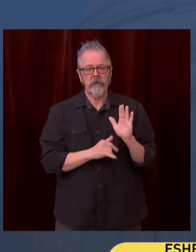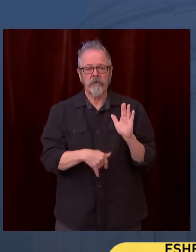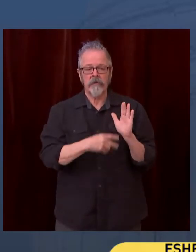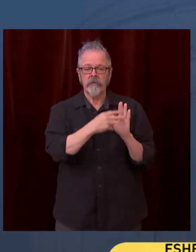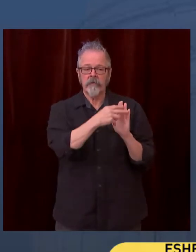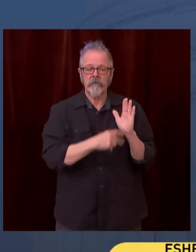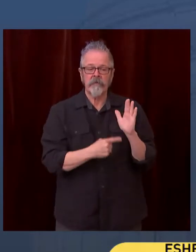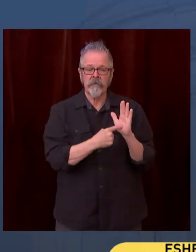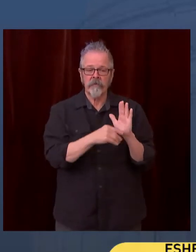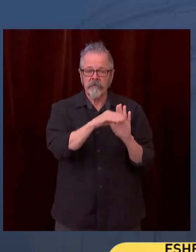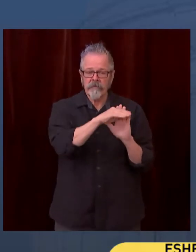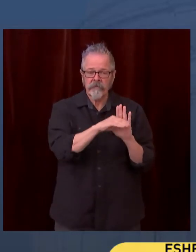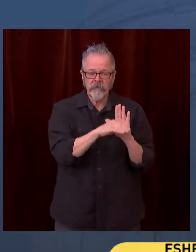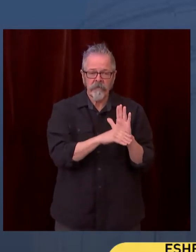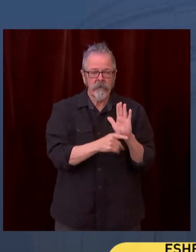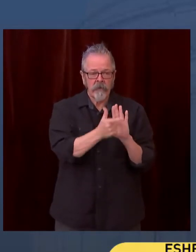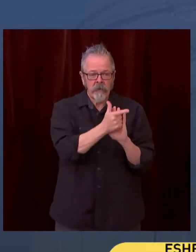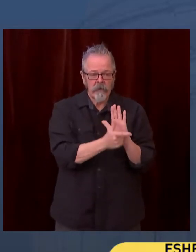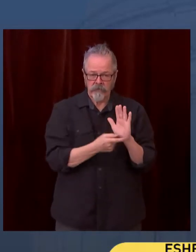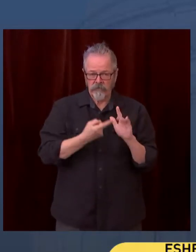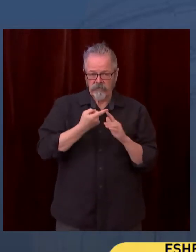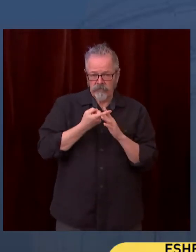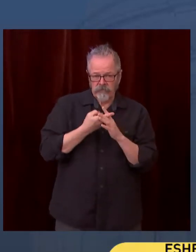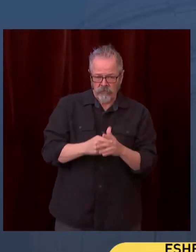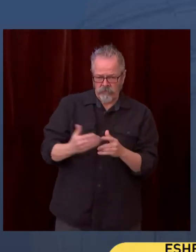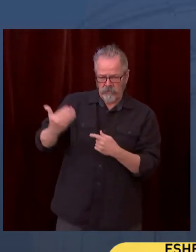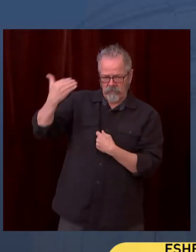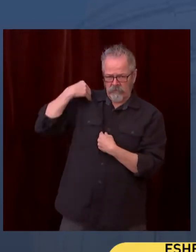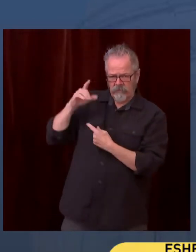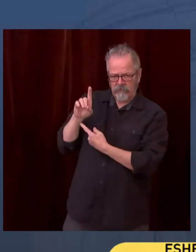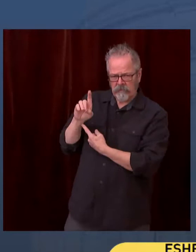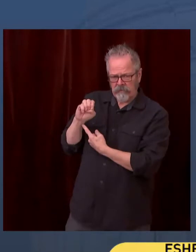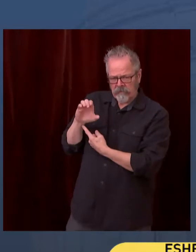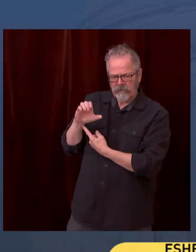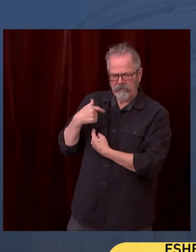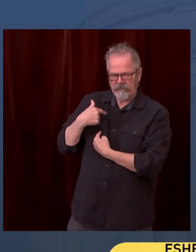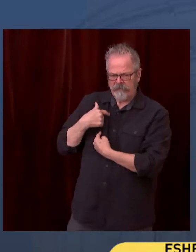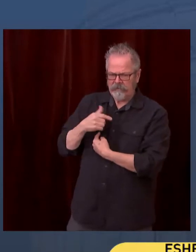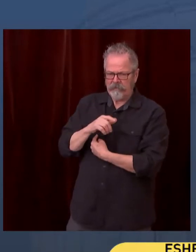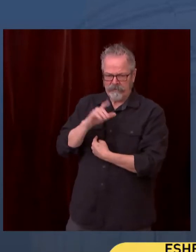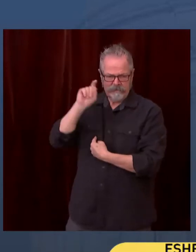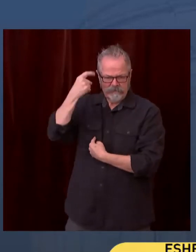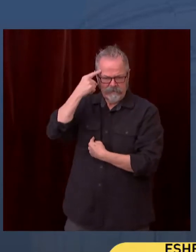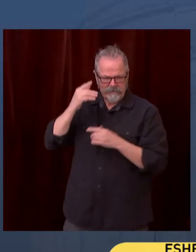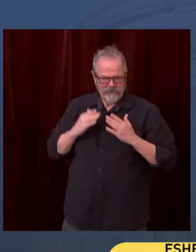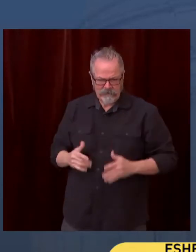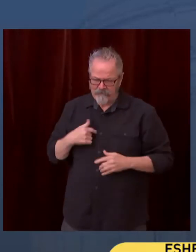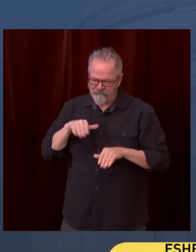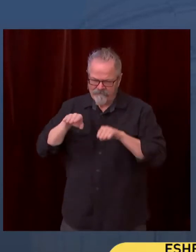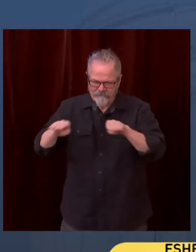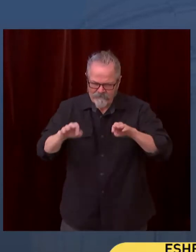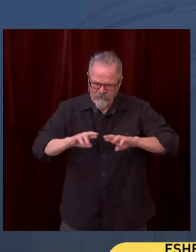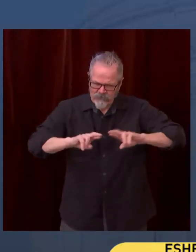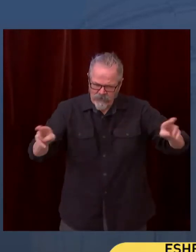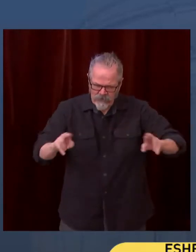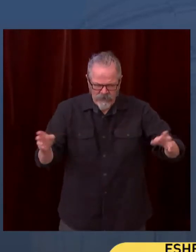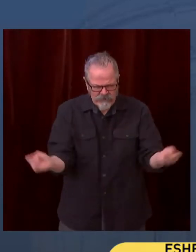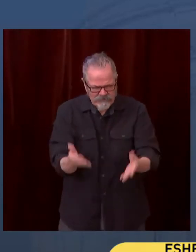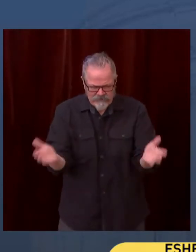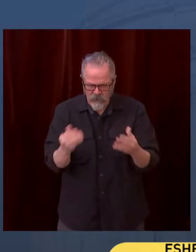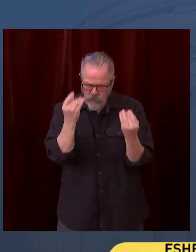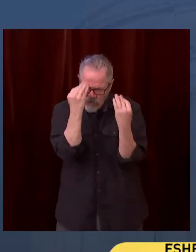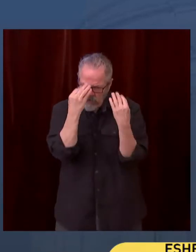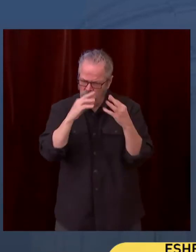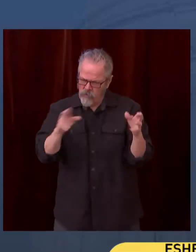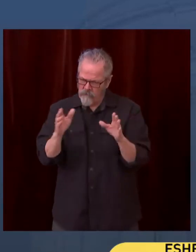on COVID relief legislation, which they have done with this bill. I want to go through some of the investments